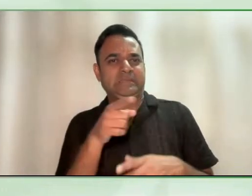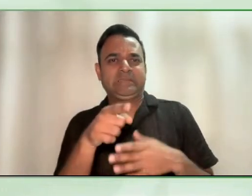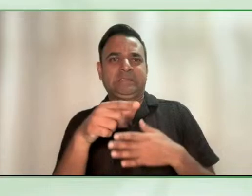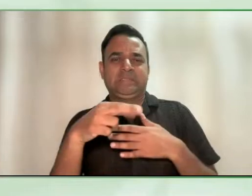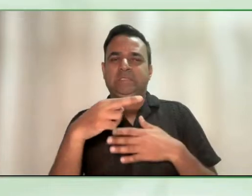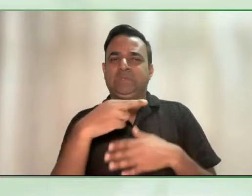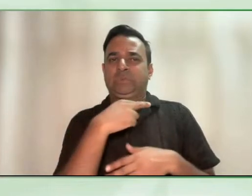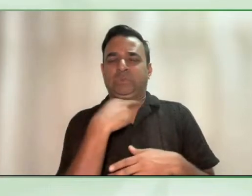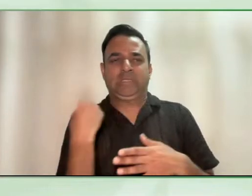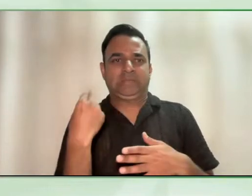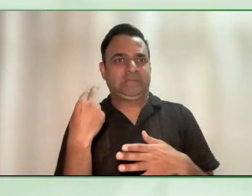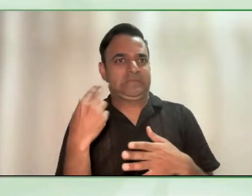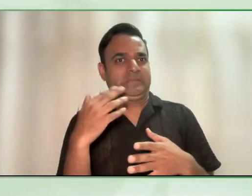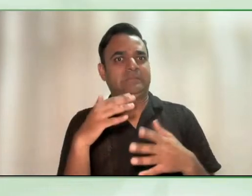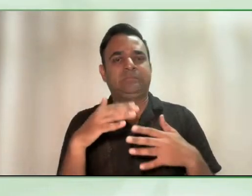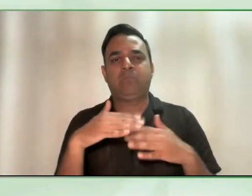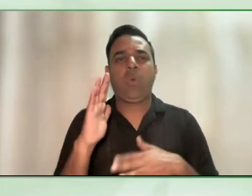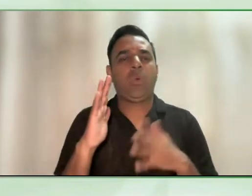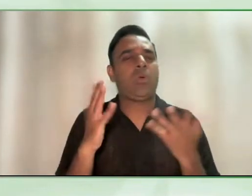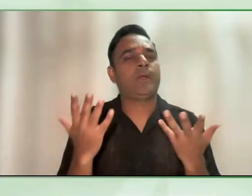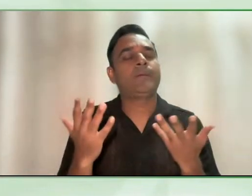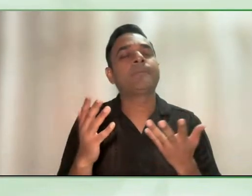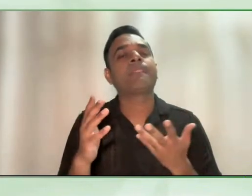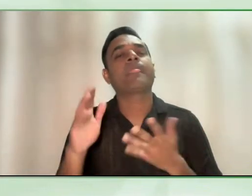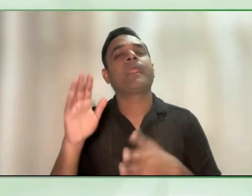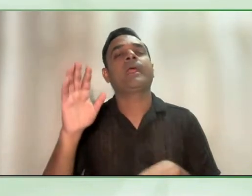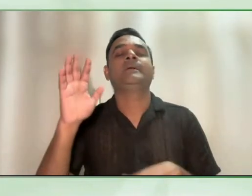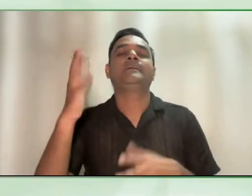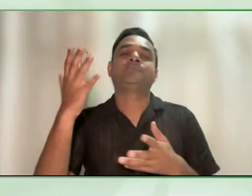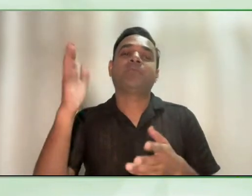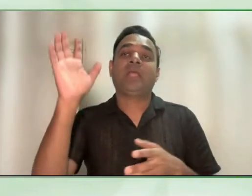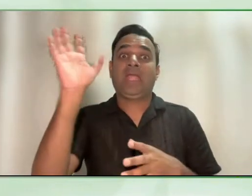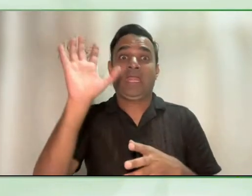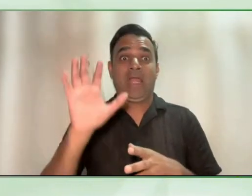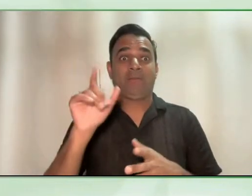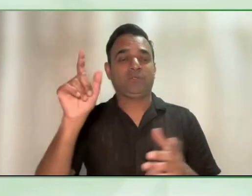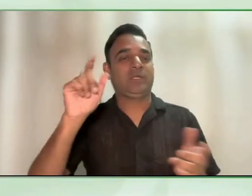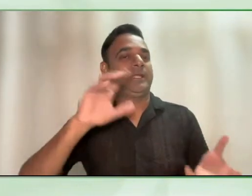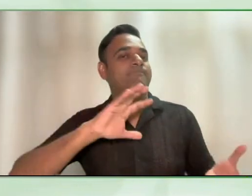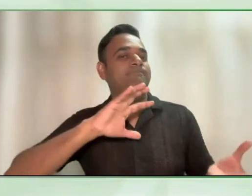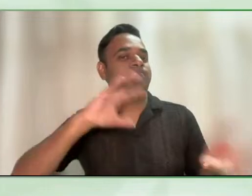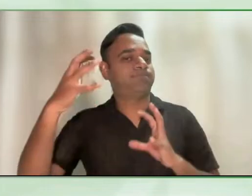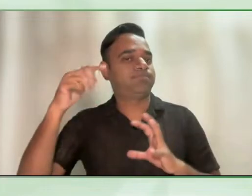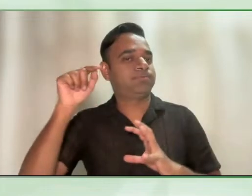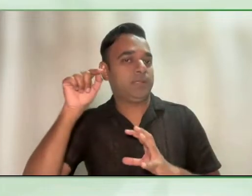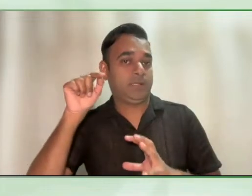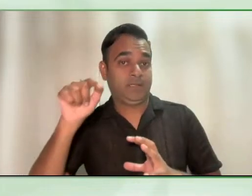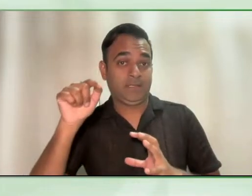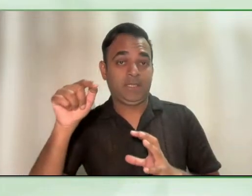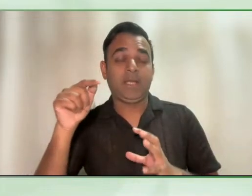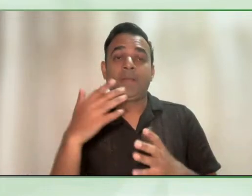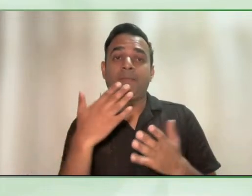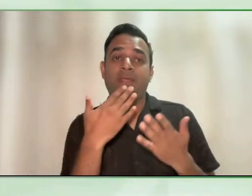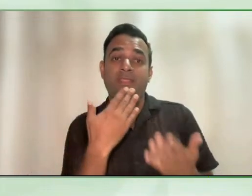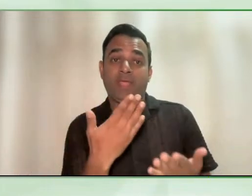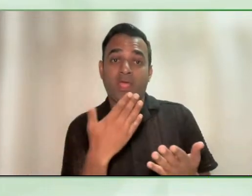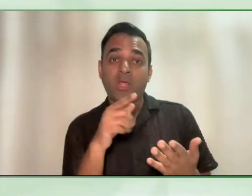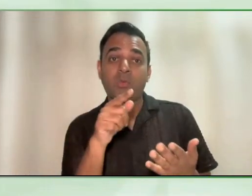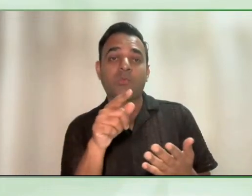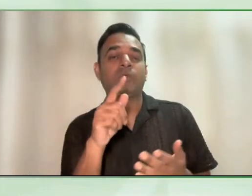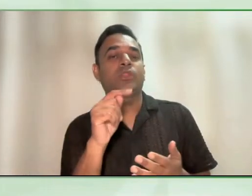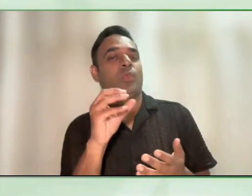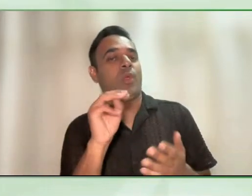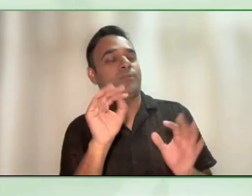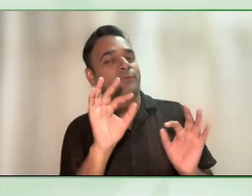person. Persons with disabilities are certainly at greater risk in climate disasters. The evidence tells us